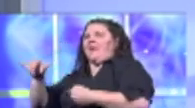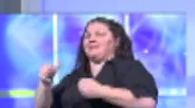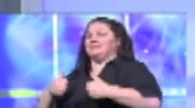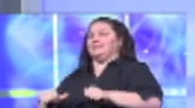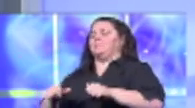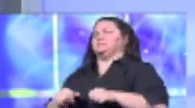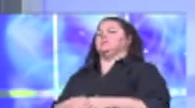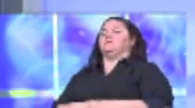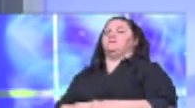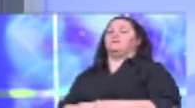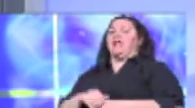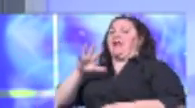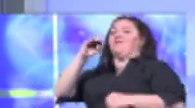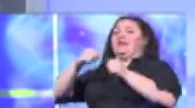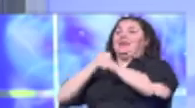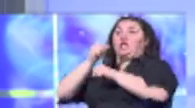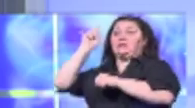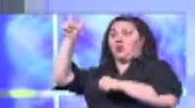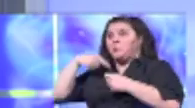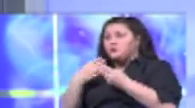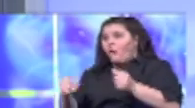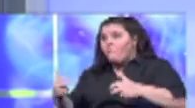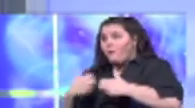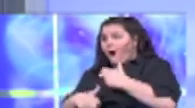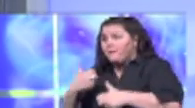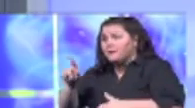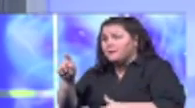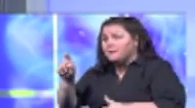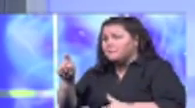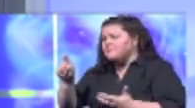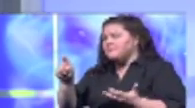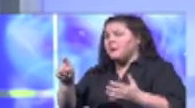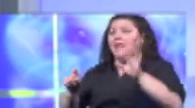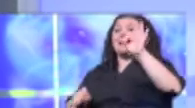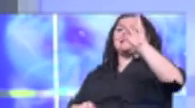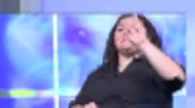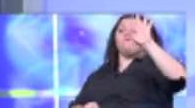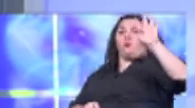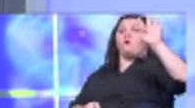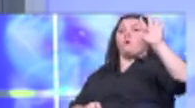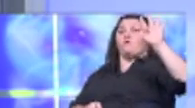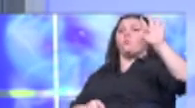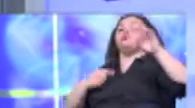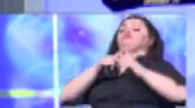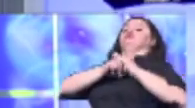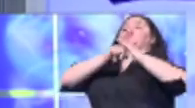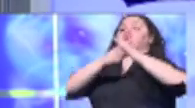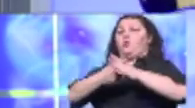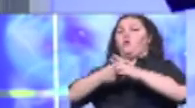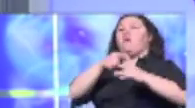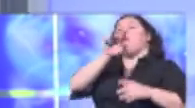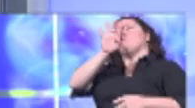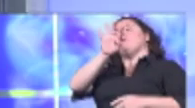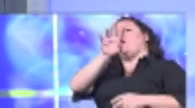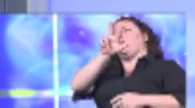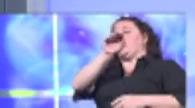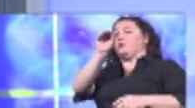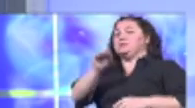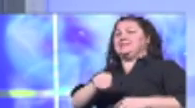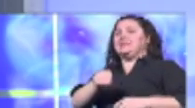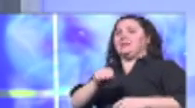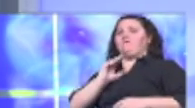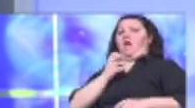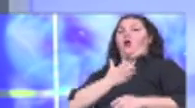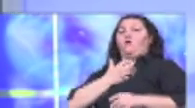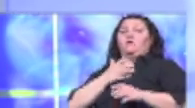50 years later, did we solve the problem? You know, 1964, we had 43% of our population that